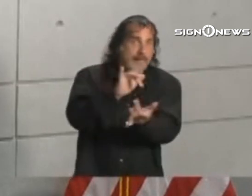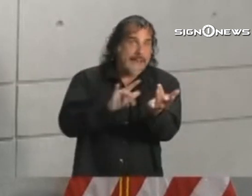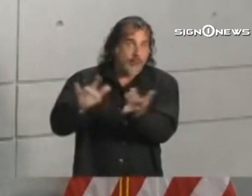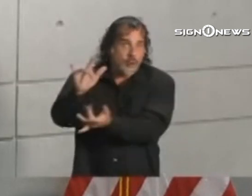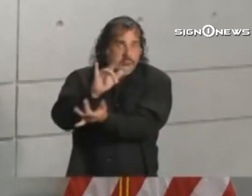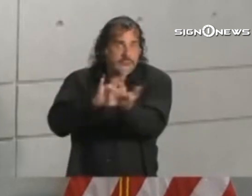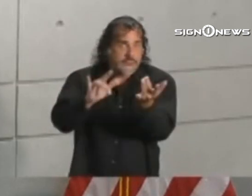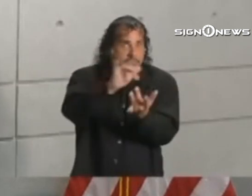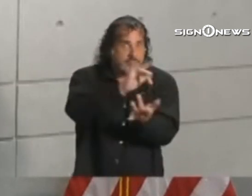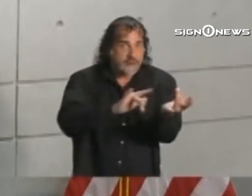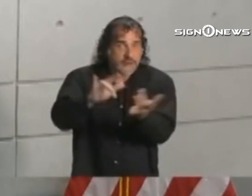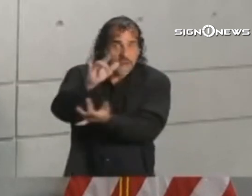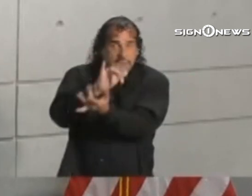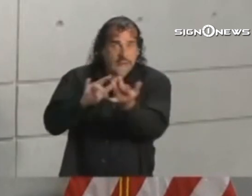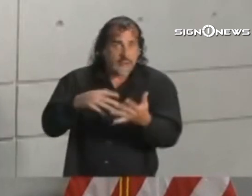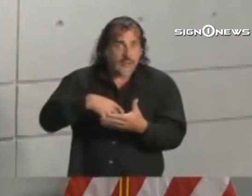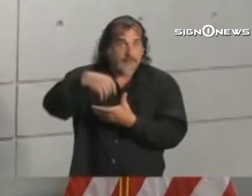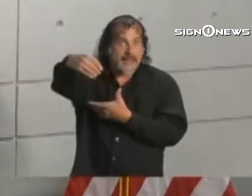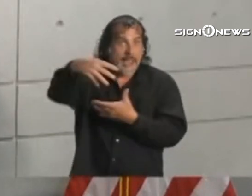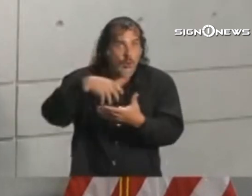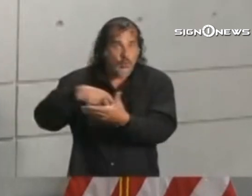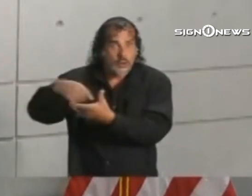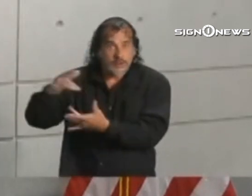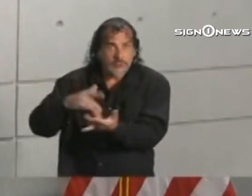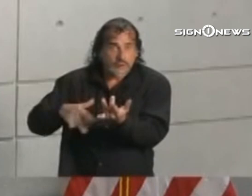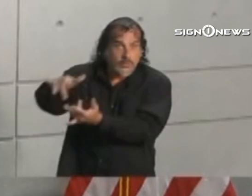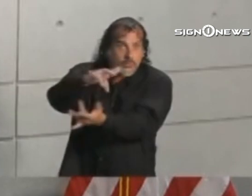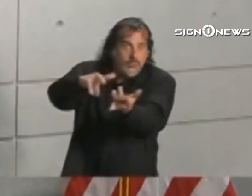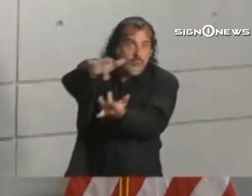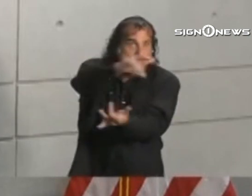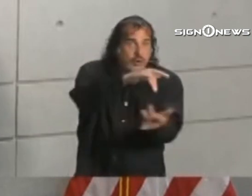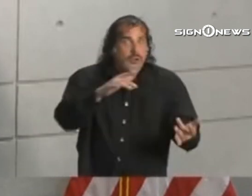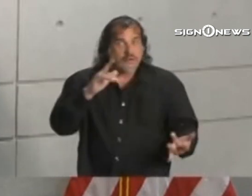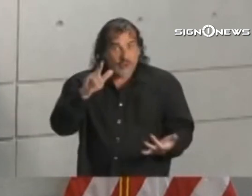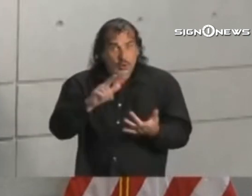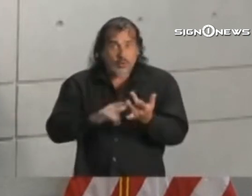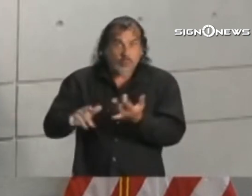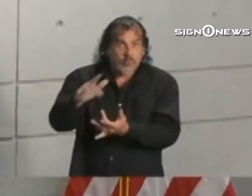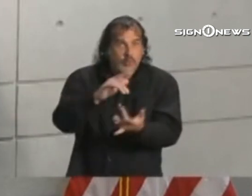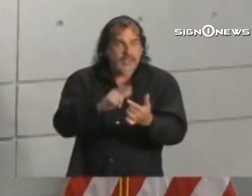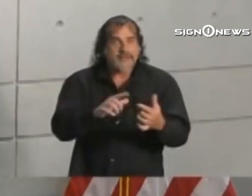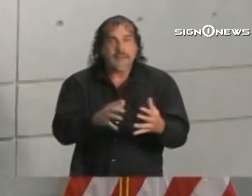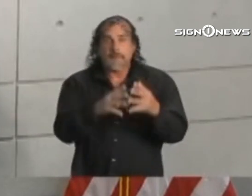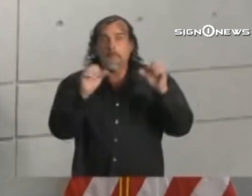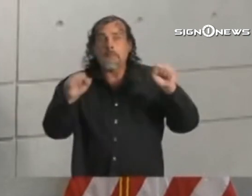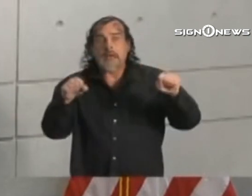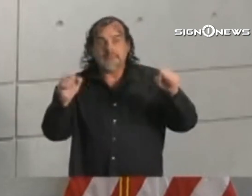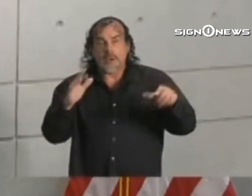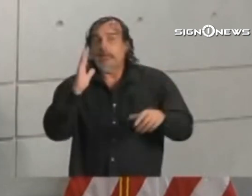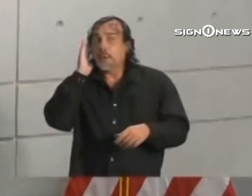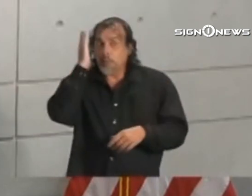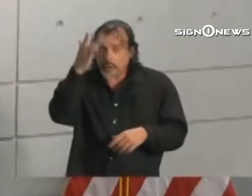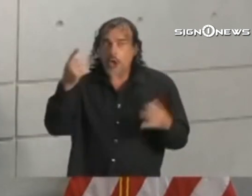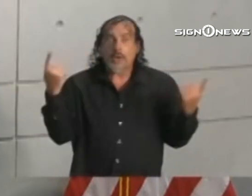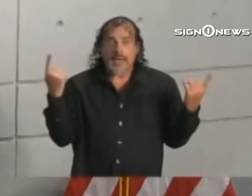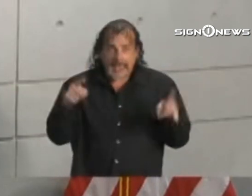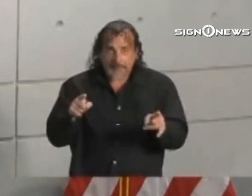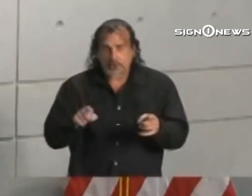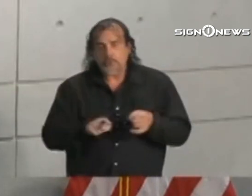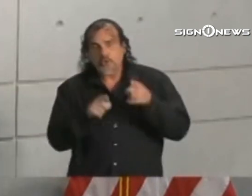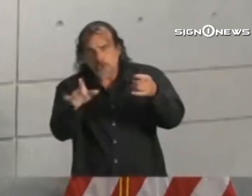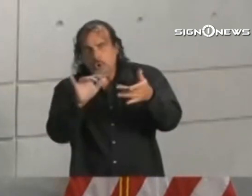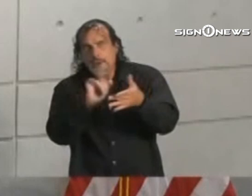tornadoes spinning out of it. So tornadic activity is very possible, if not likely, during the